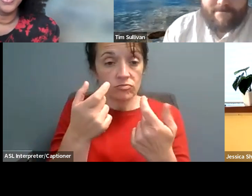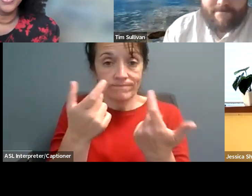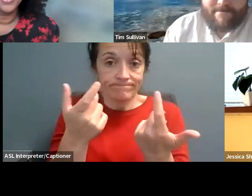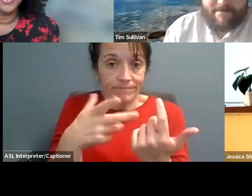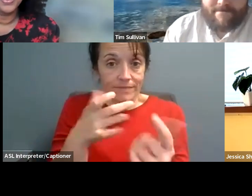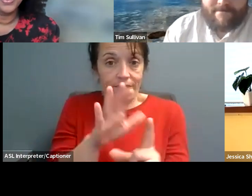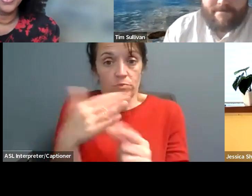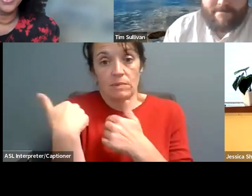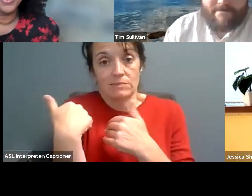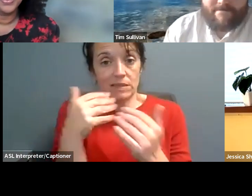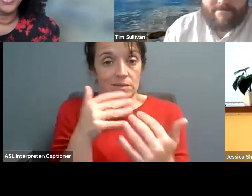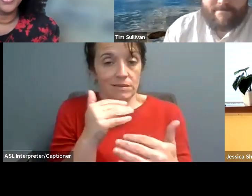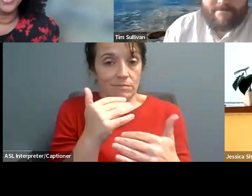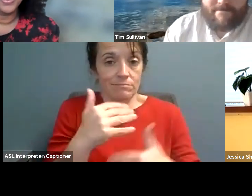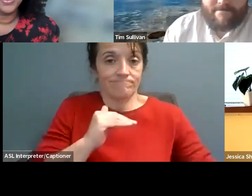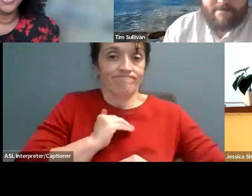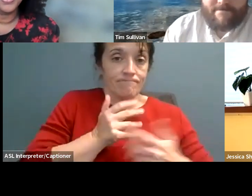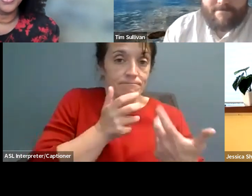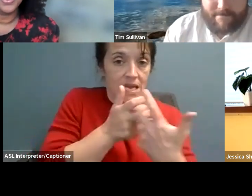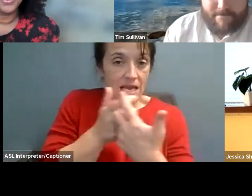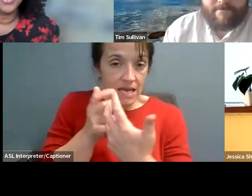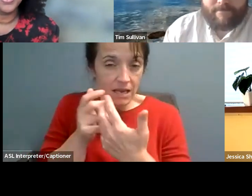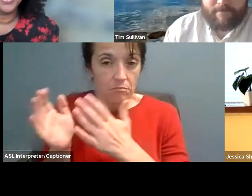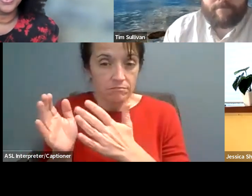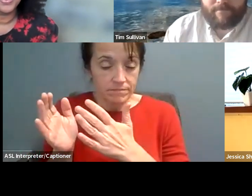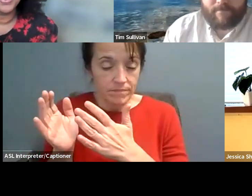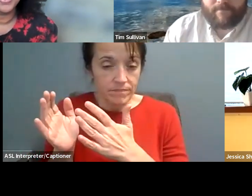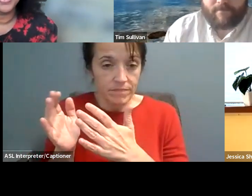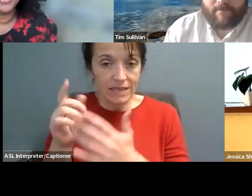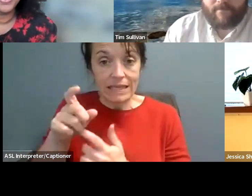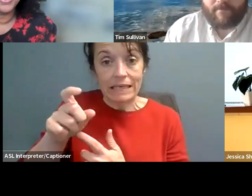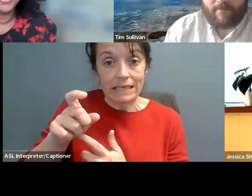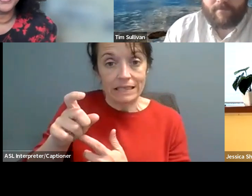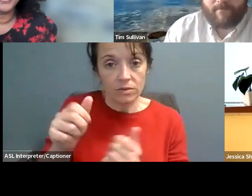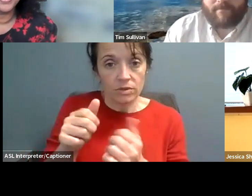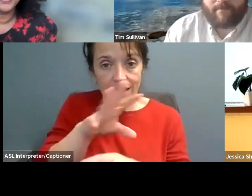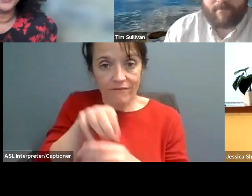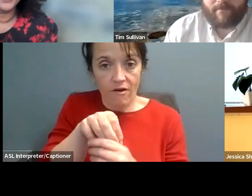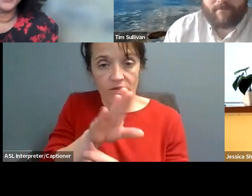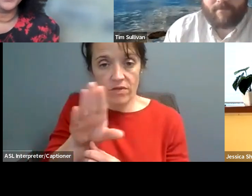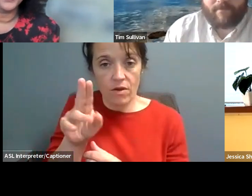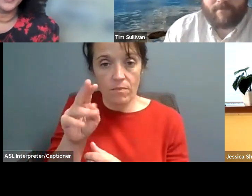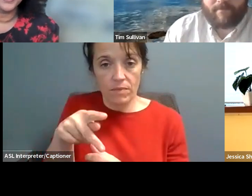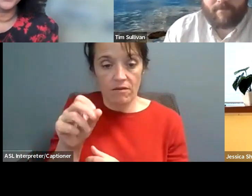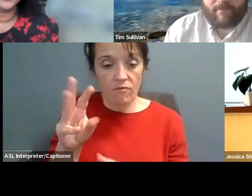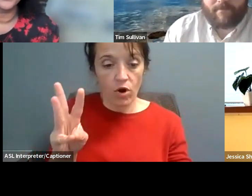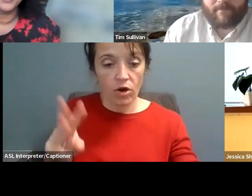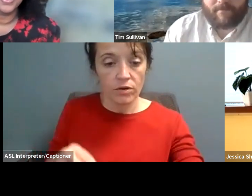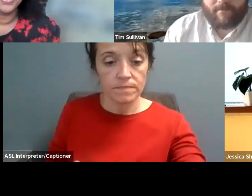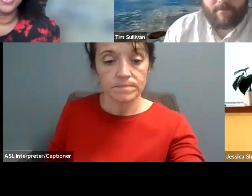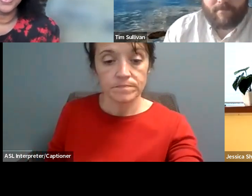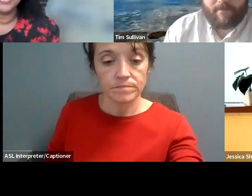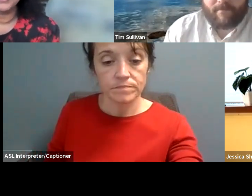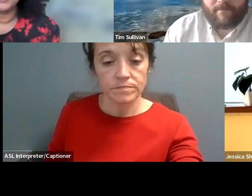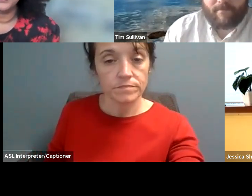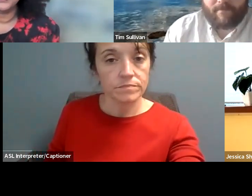by just talking a little bit about myself. I know that this is a very important partner audience for us, and how important it